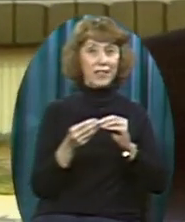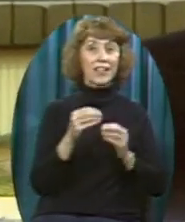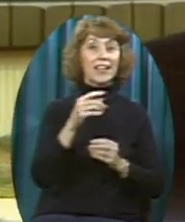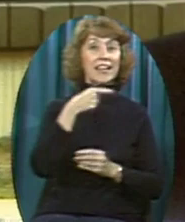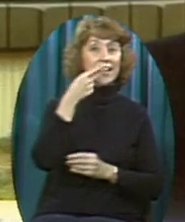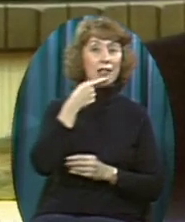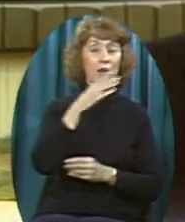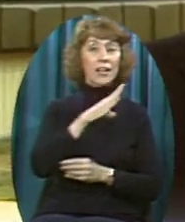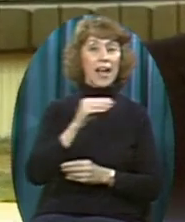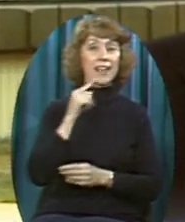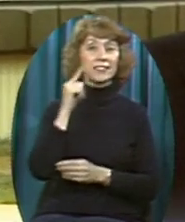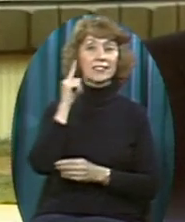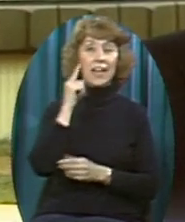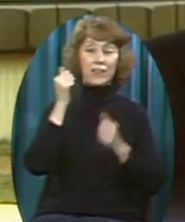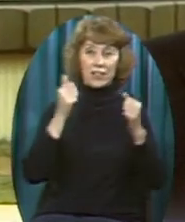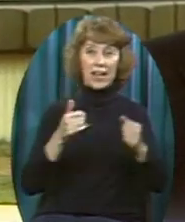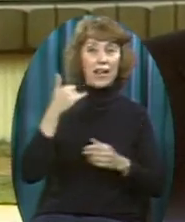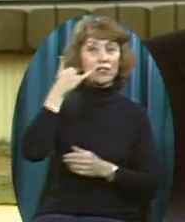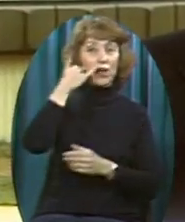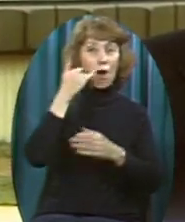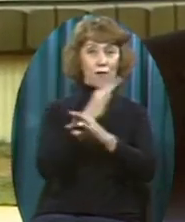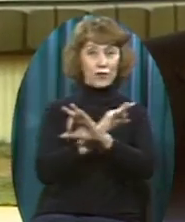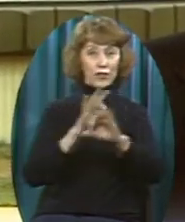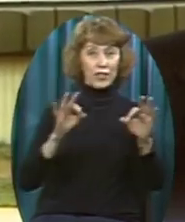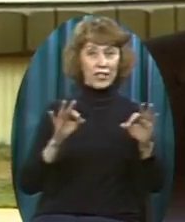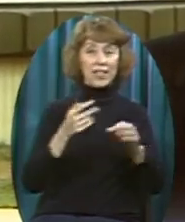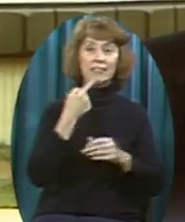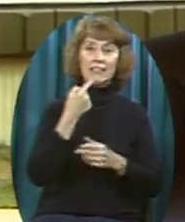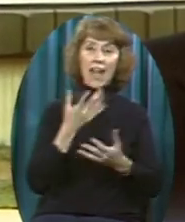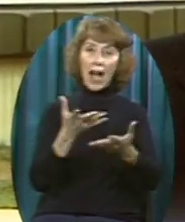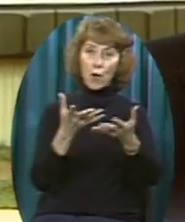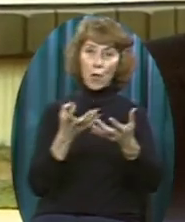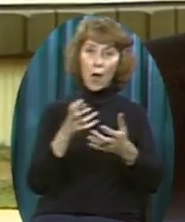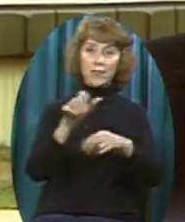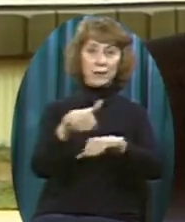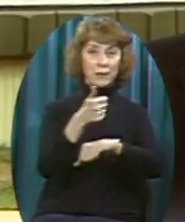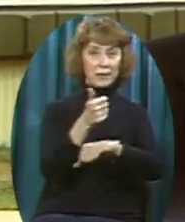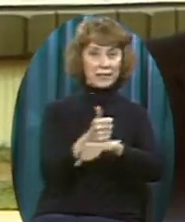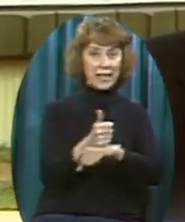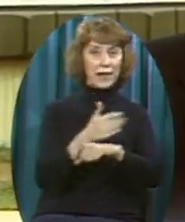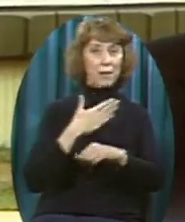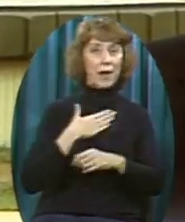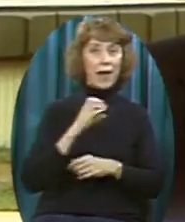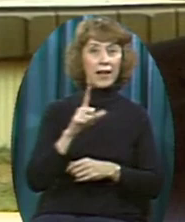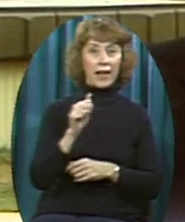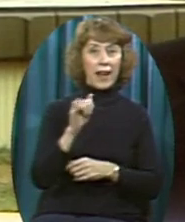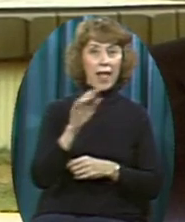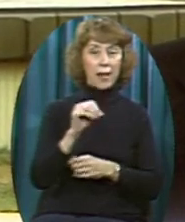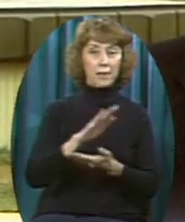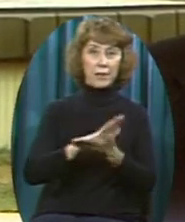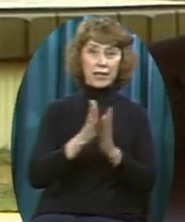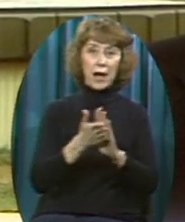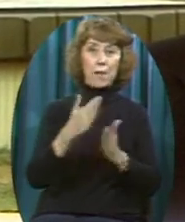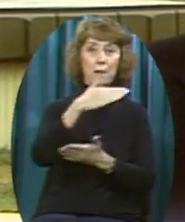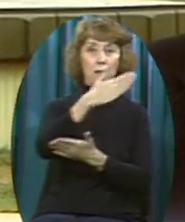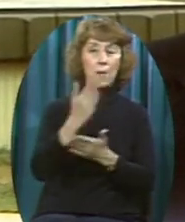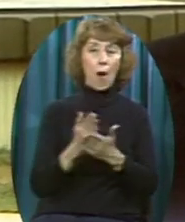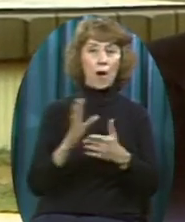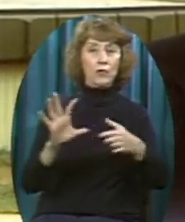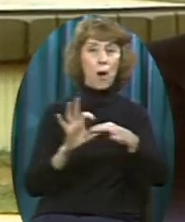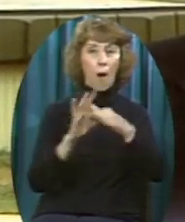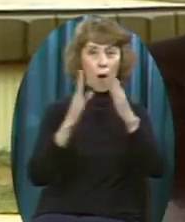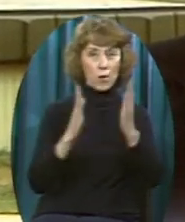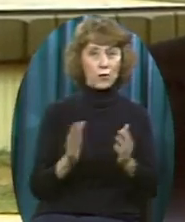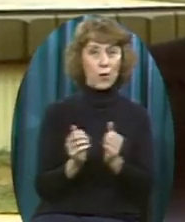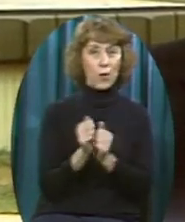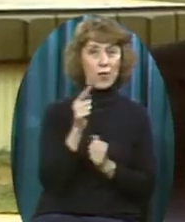to stake my claim on Liberty Mountain. I want to become a part owner. Make your pledge. Pledge $100,